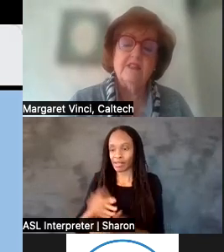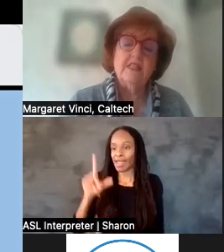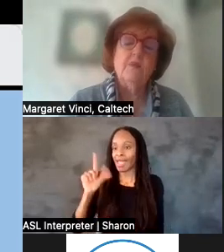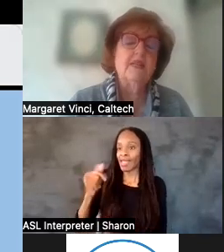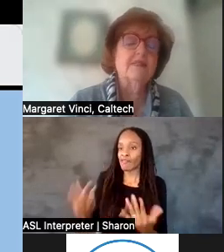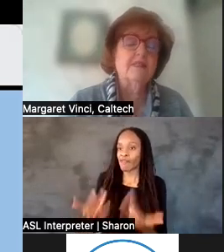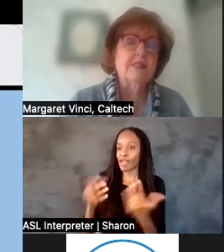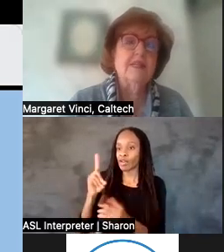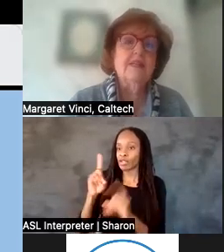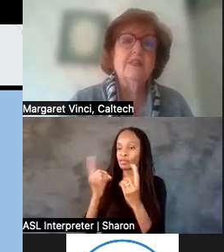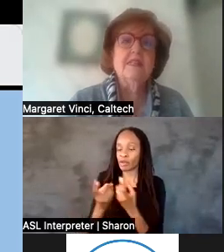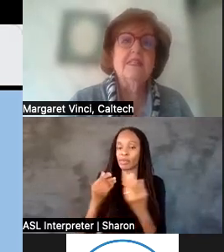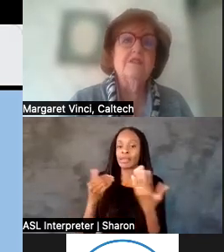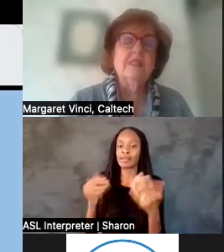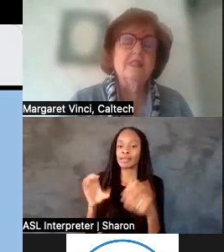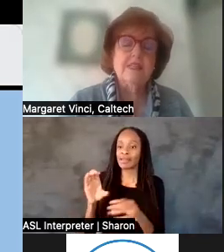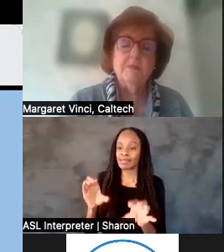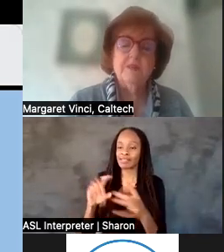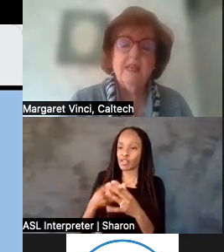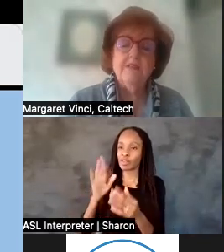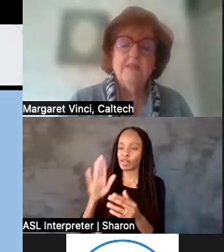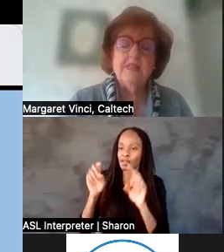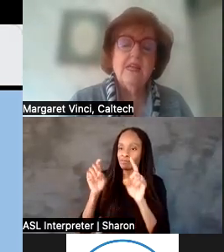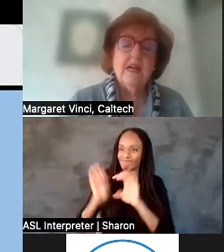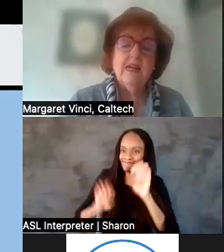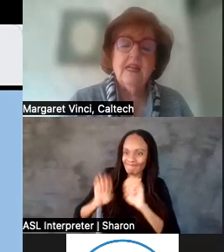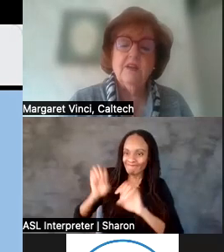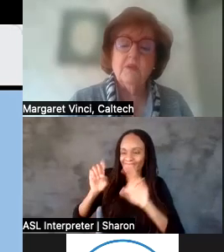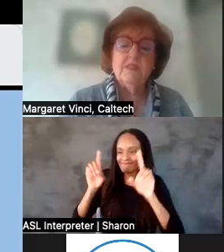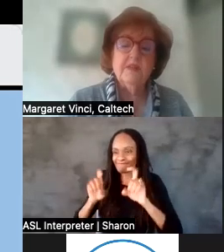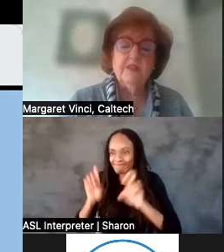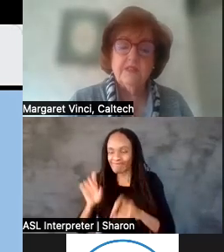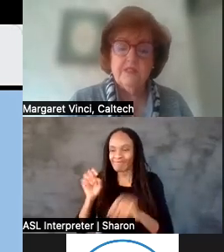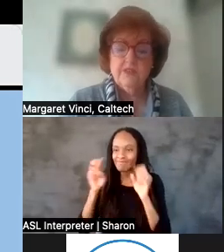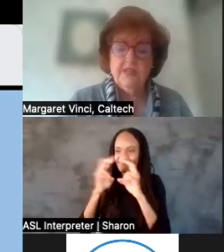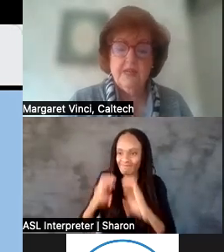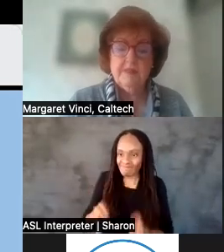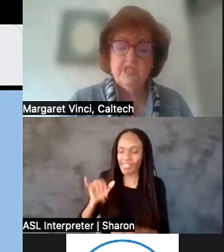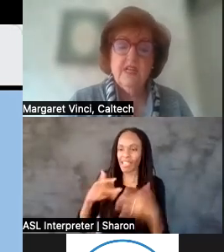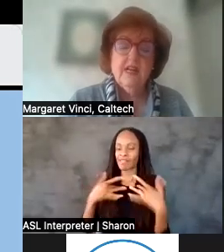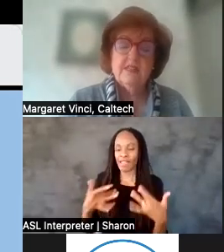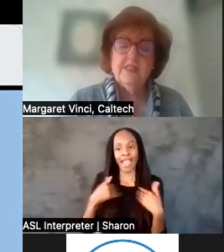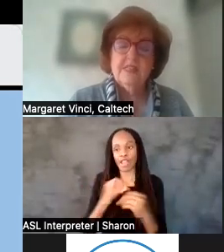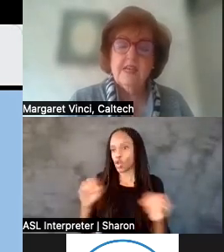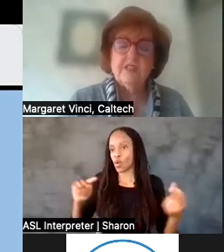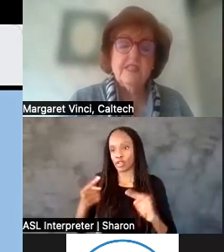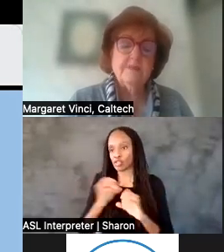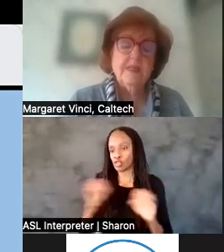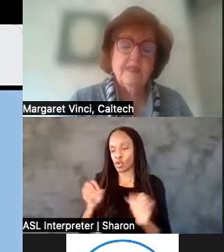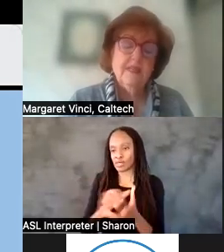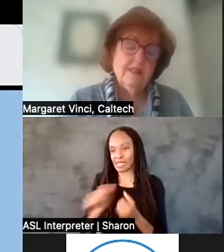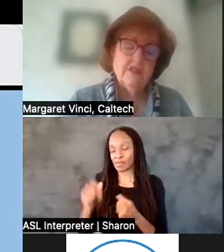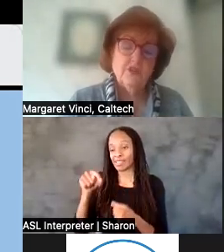activate their citywide assessment. So they did do an assessment with that event, and there was no injuries or no damage. So this actually